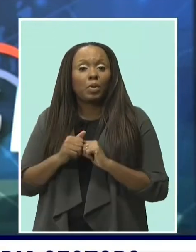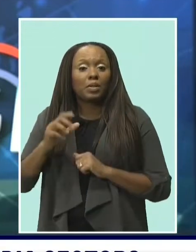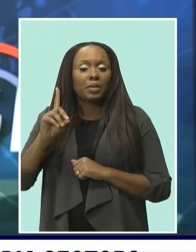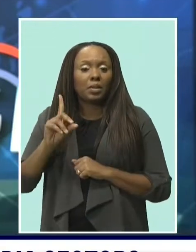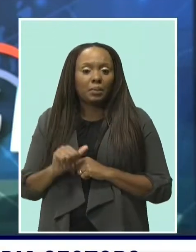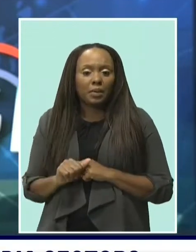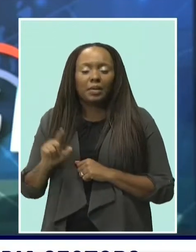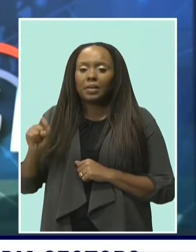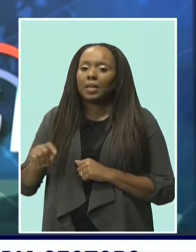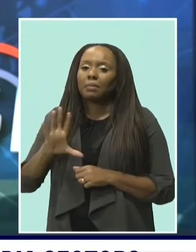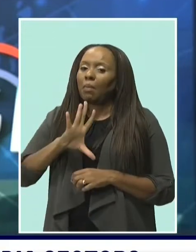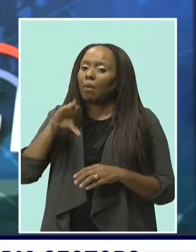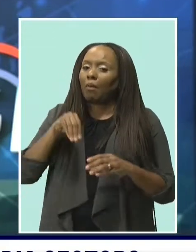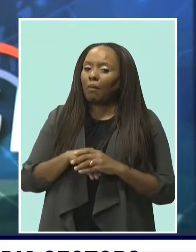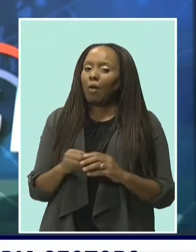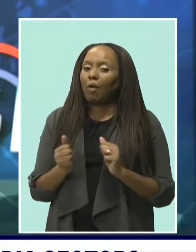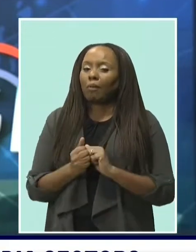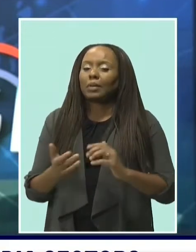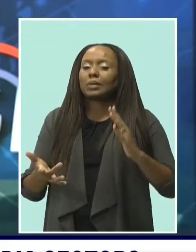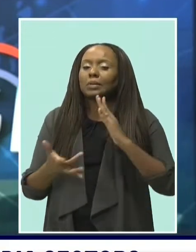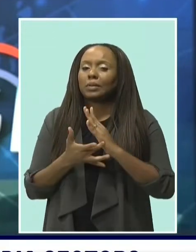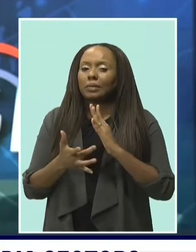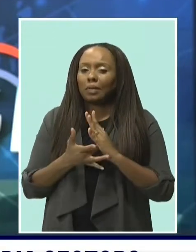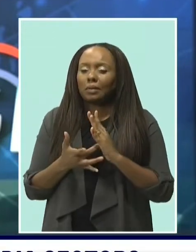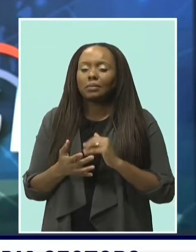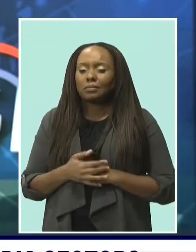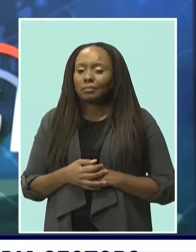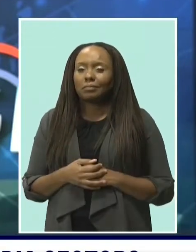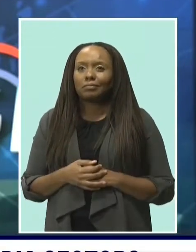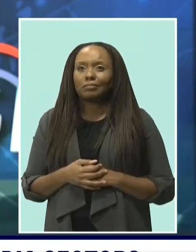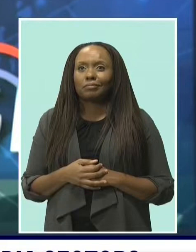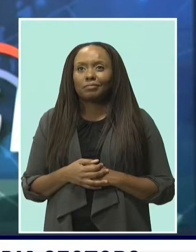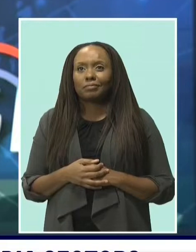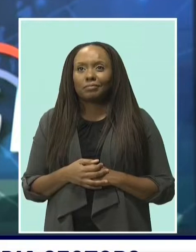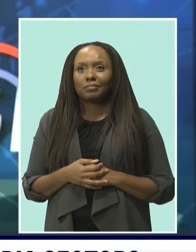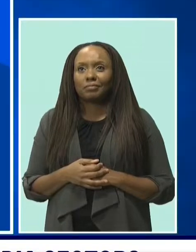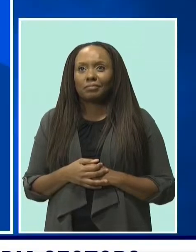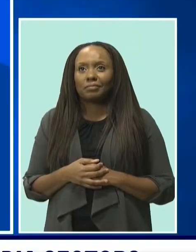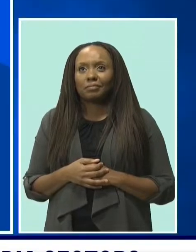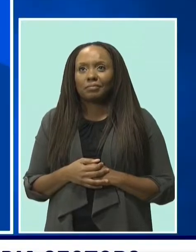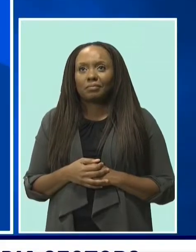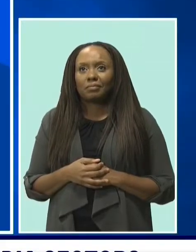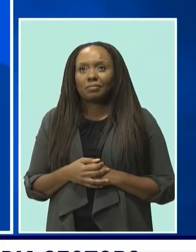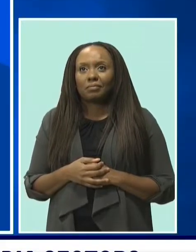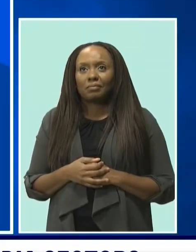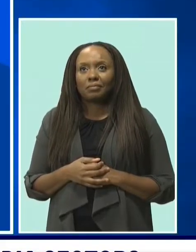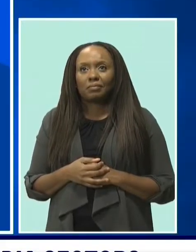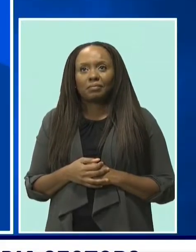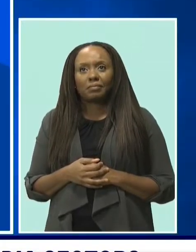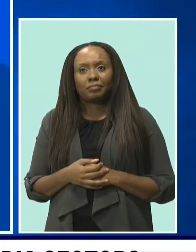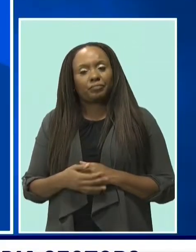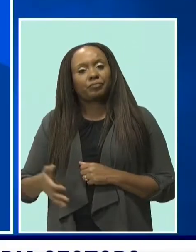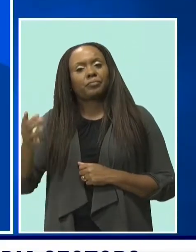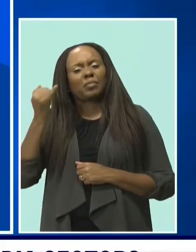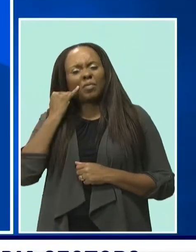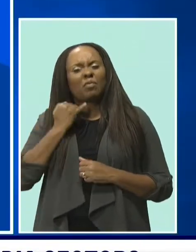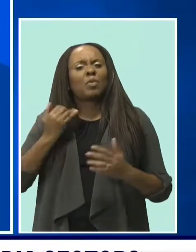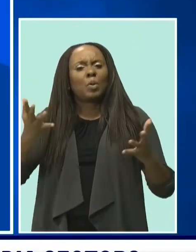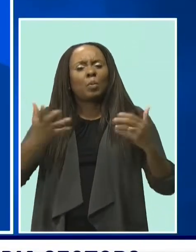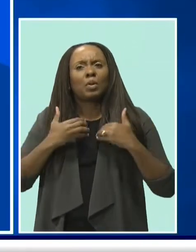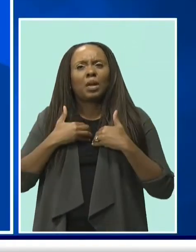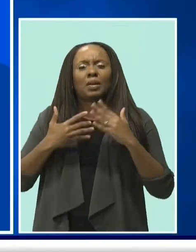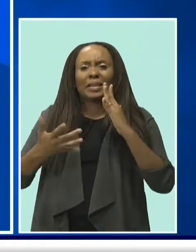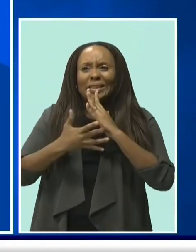not be left out of the equation when addressing the digital divide. Building out the architecture for digitalization is